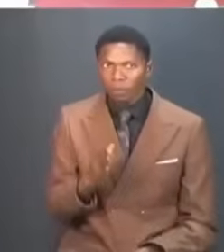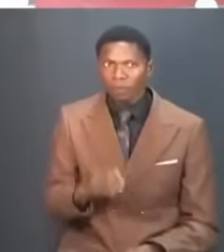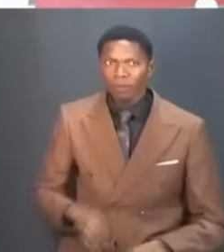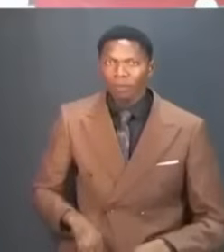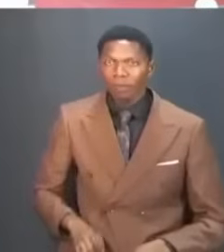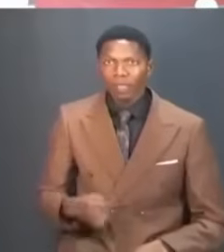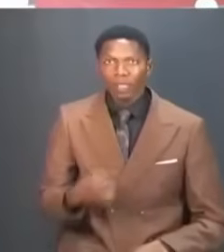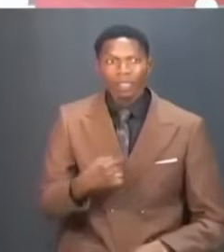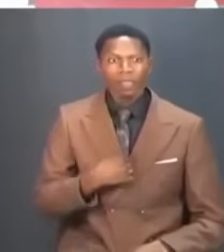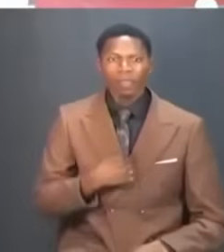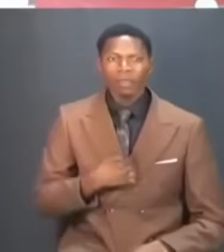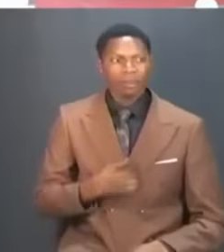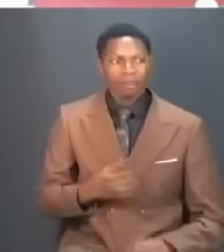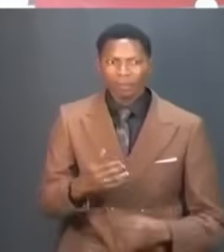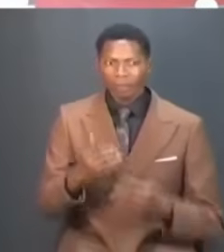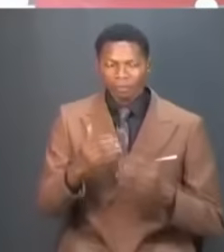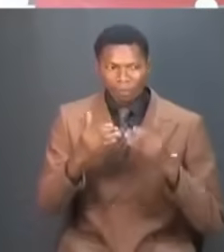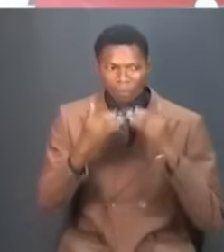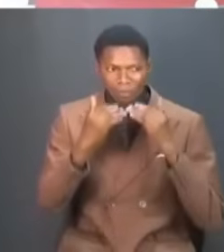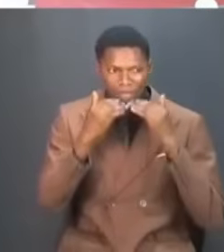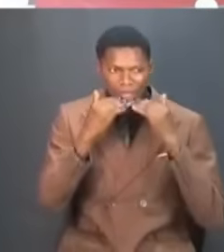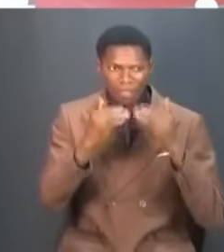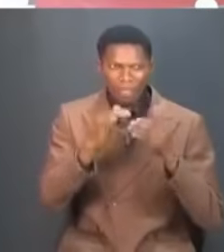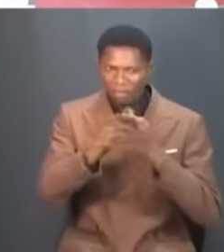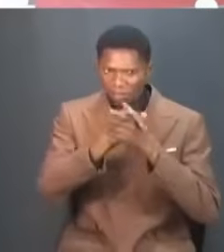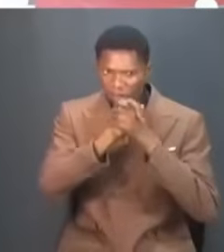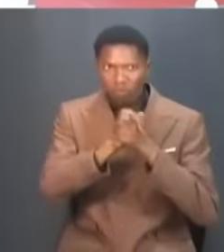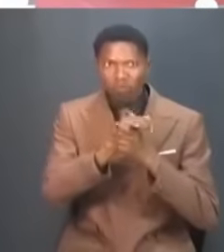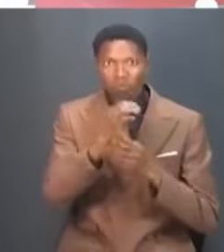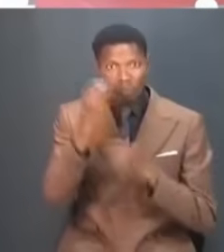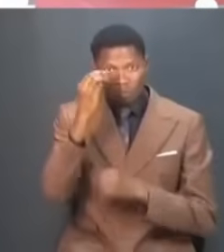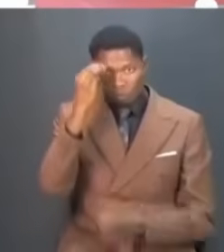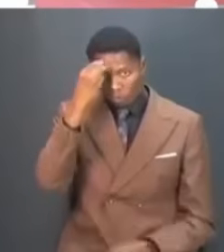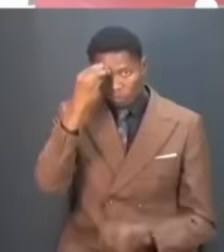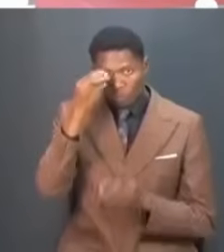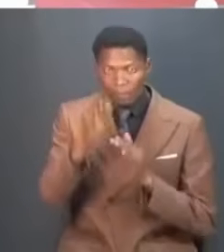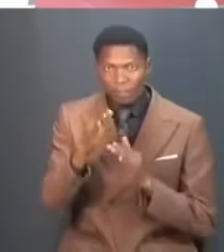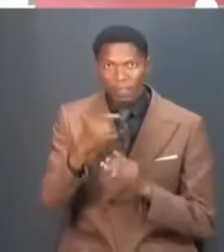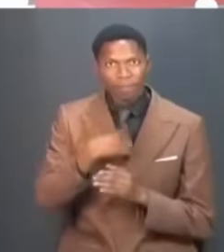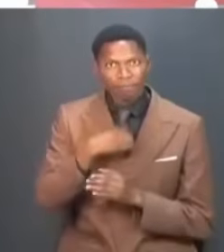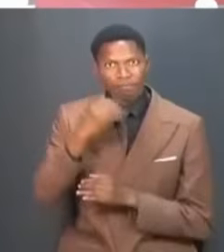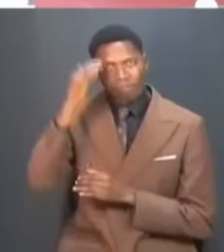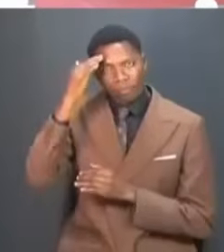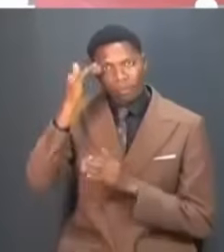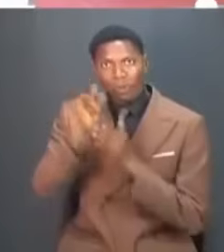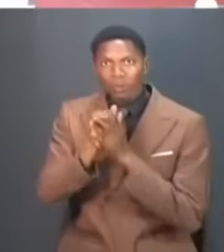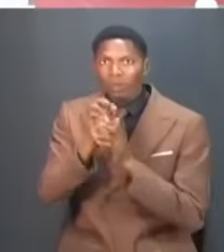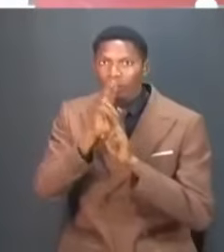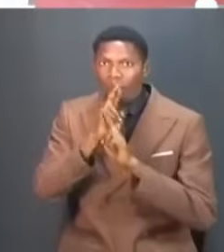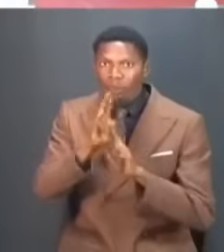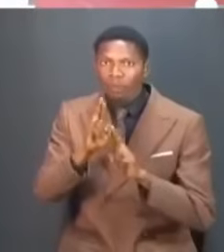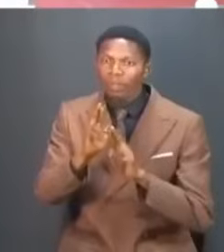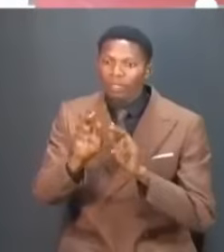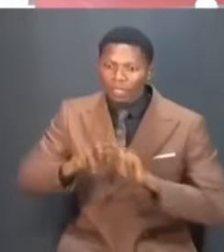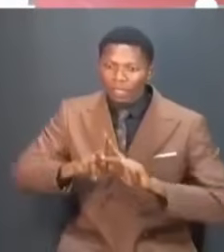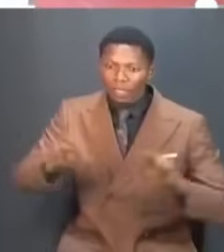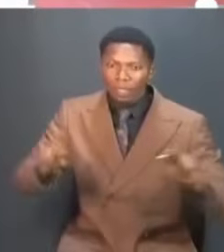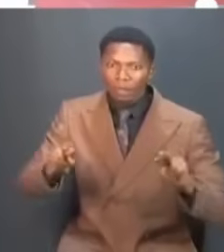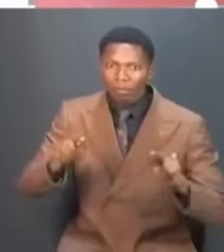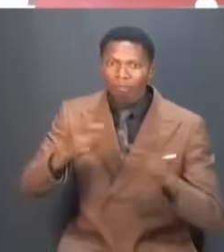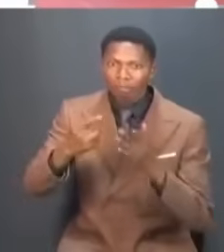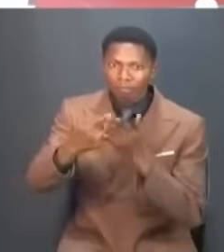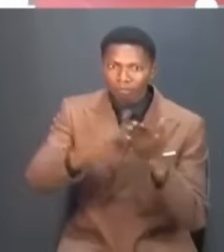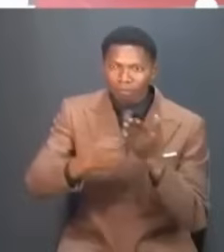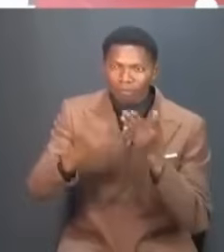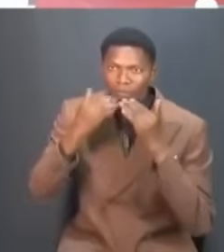Minister appearing before the House to respond to my question. And I believe his response will be in the public domain for discussion. Thank you, Mr.